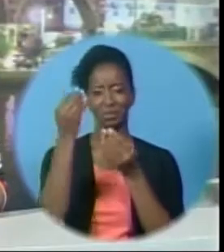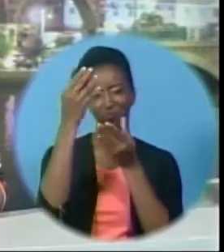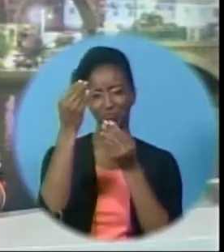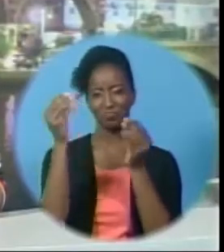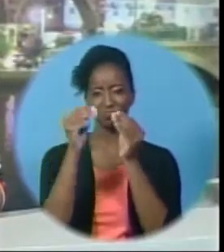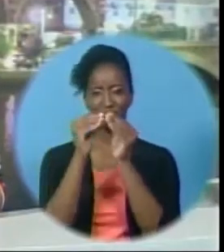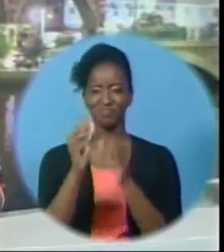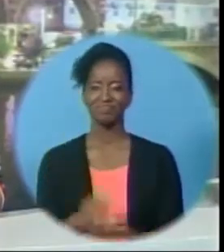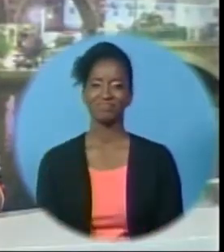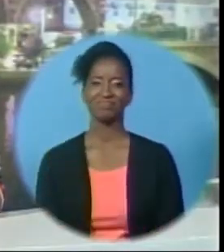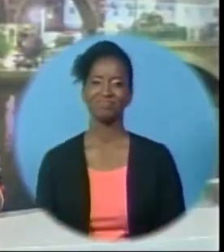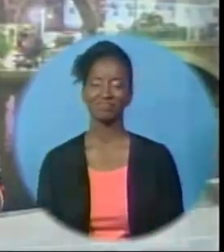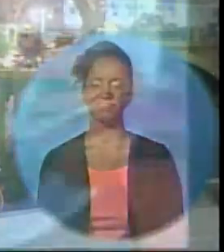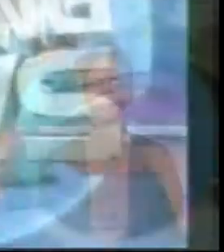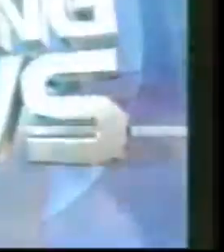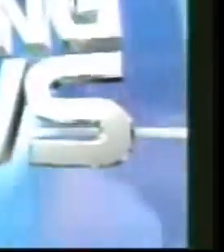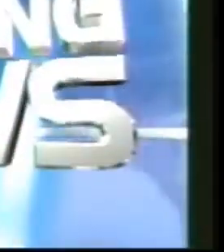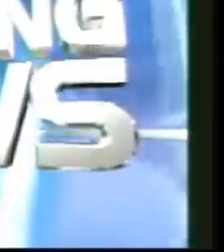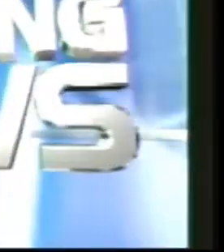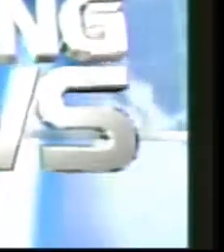tuned.